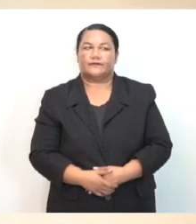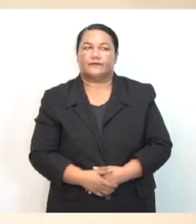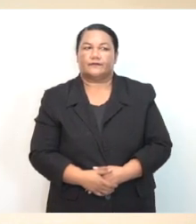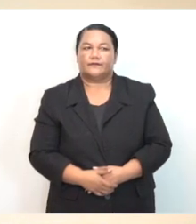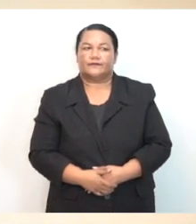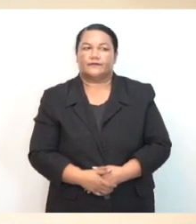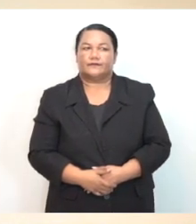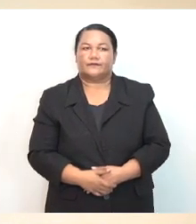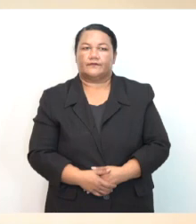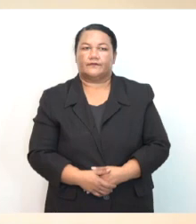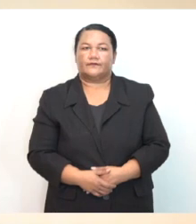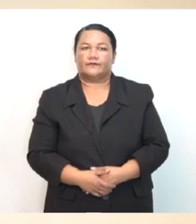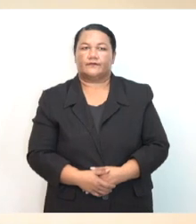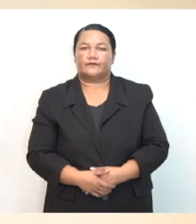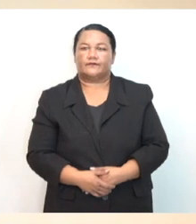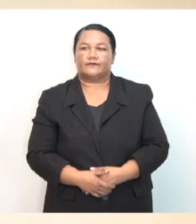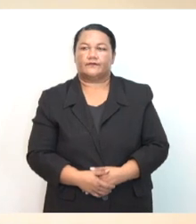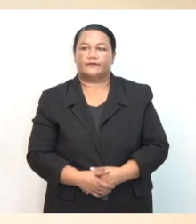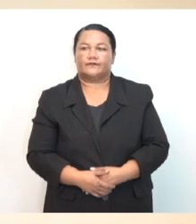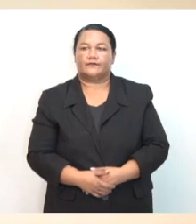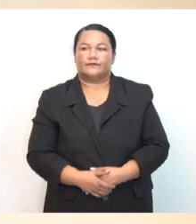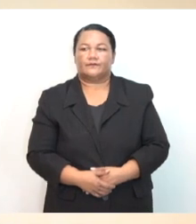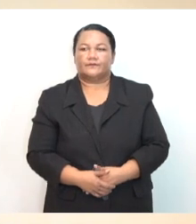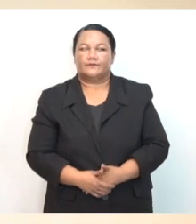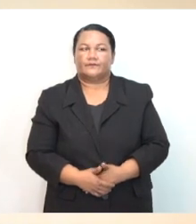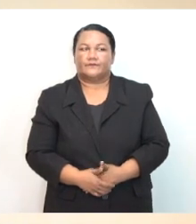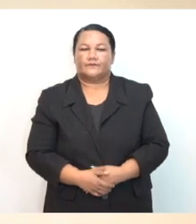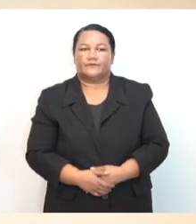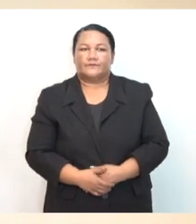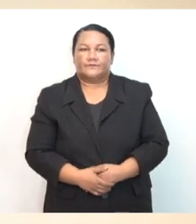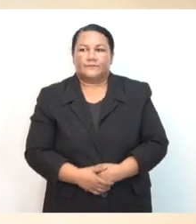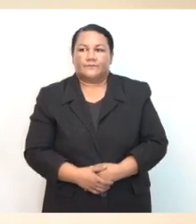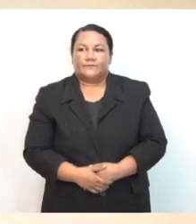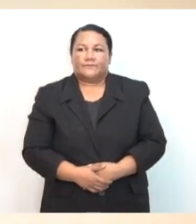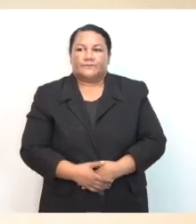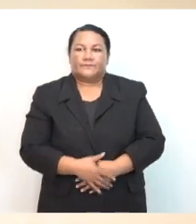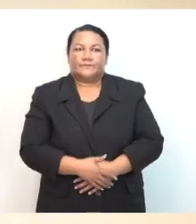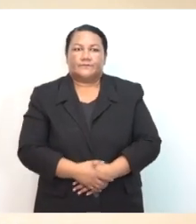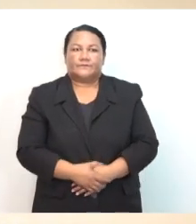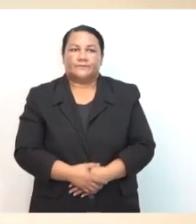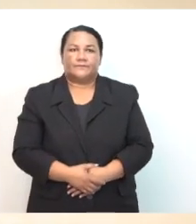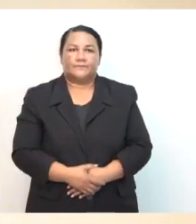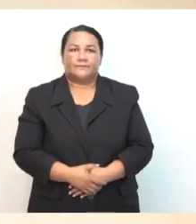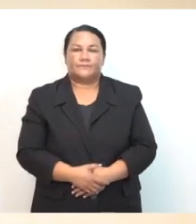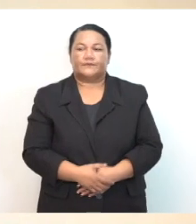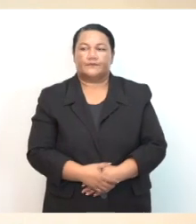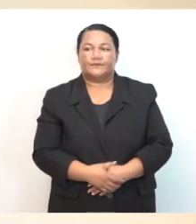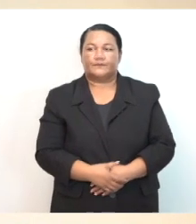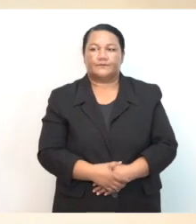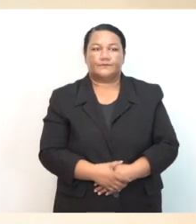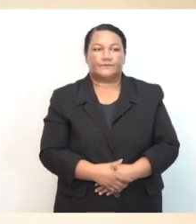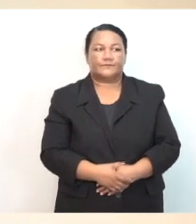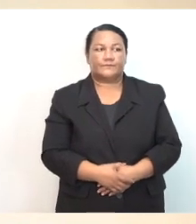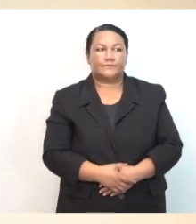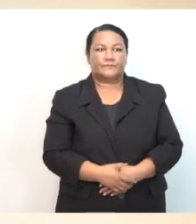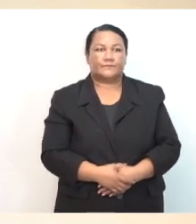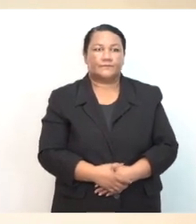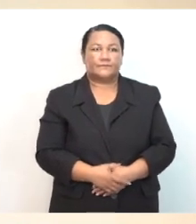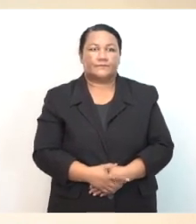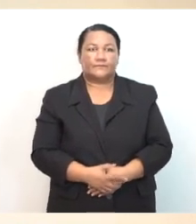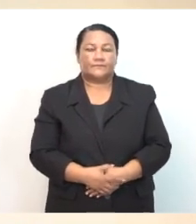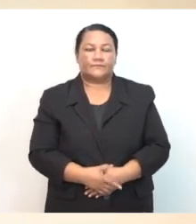to reiterate the commitment of the People's Coalition government to abide by the rule of law and uphold the Constitution of the Republic of